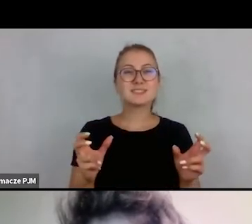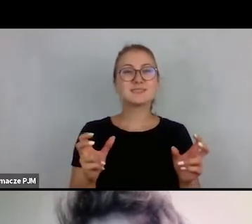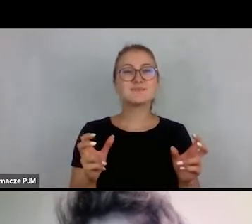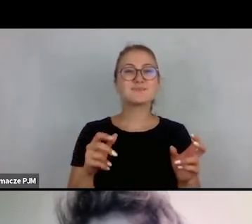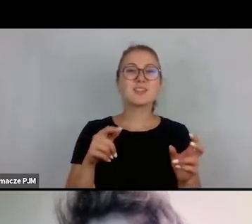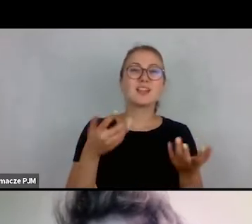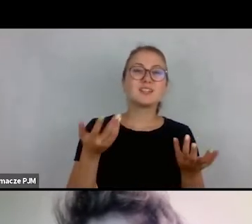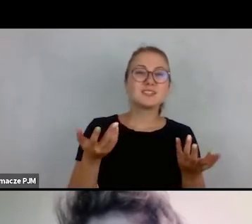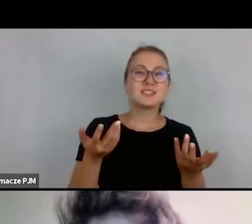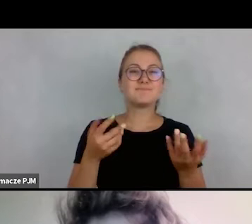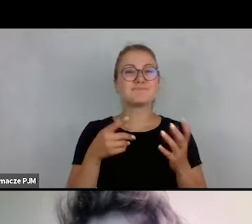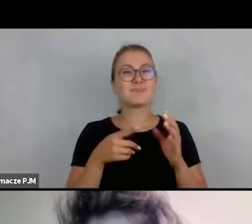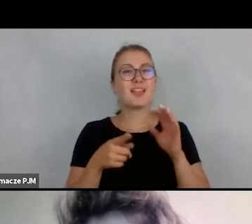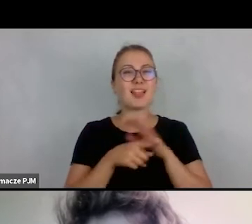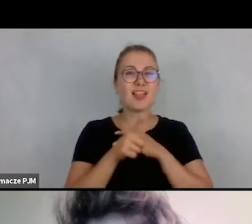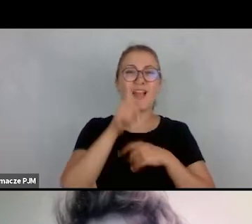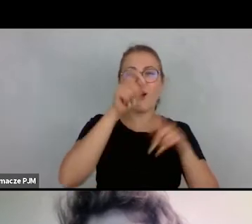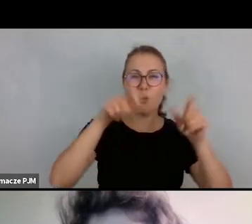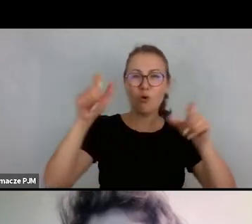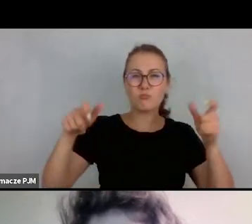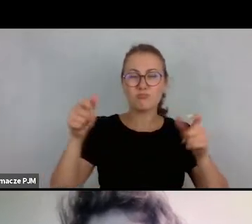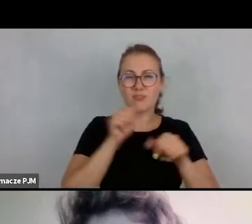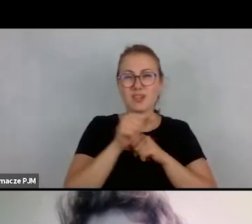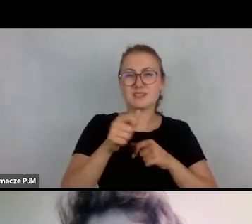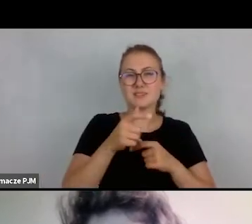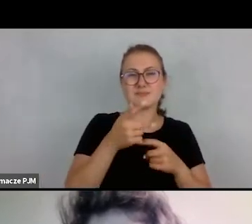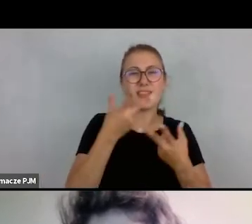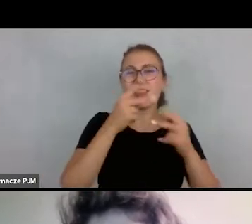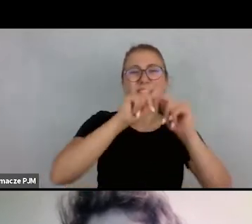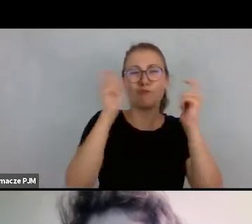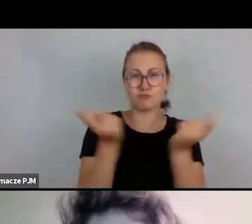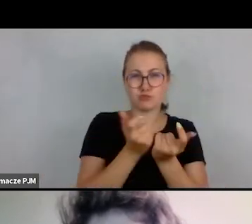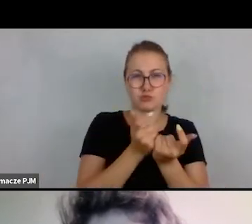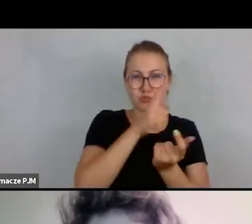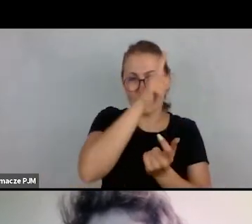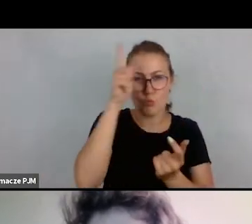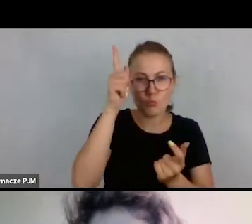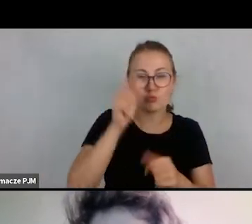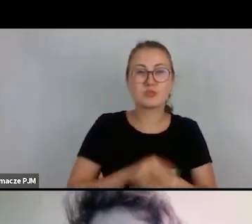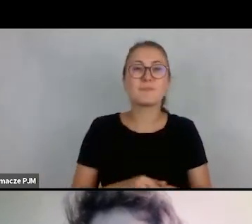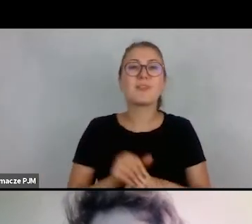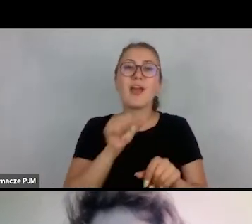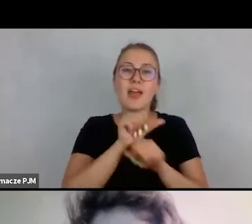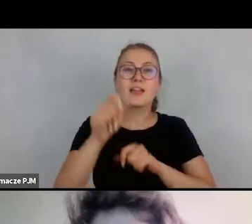those gendered messages have less meaning and less traction, if you like.